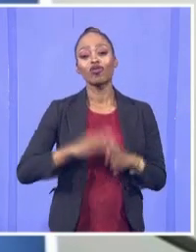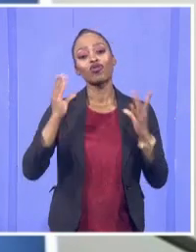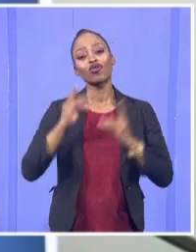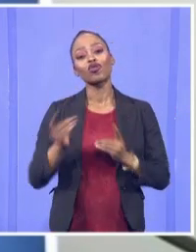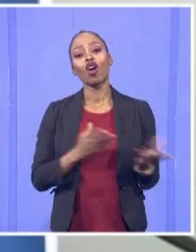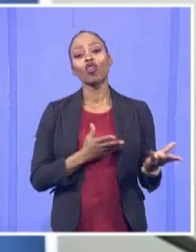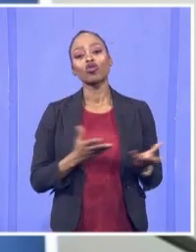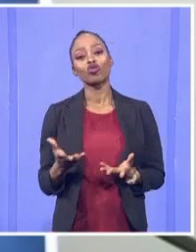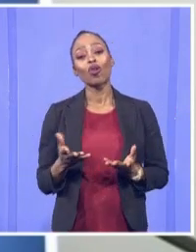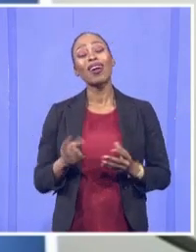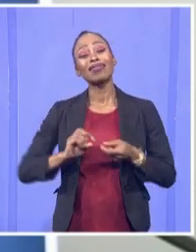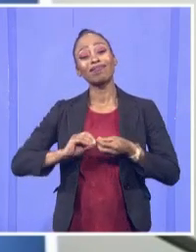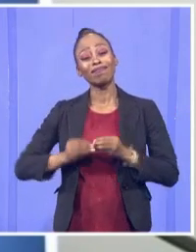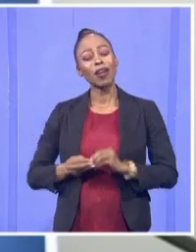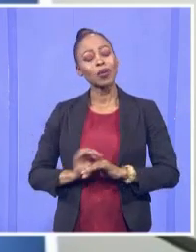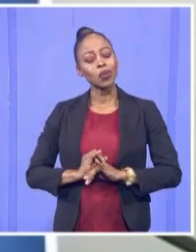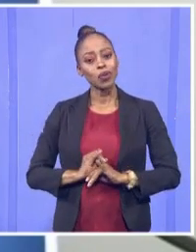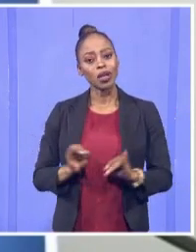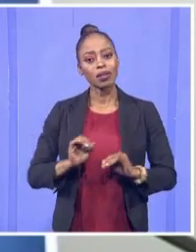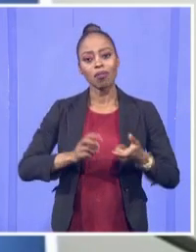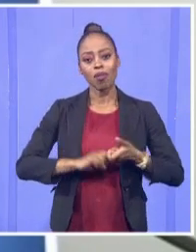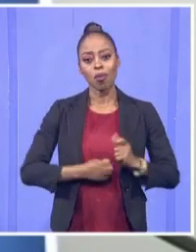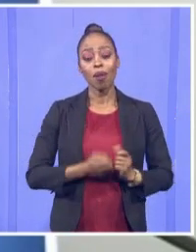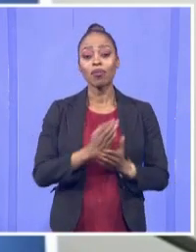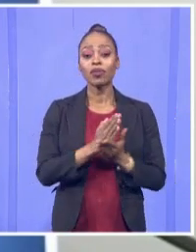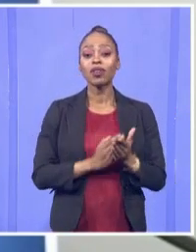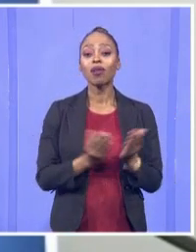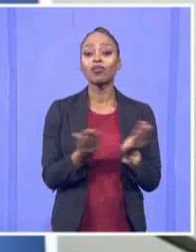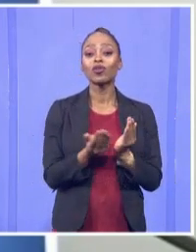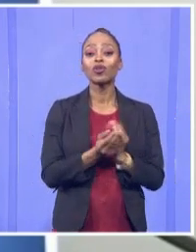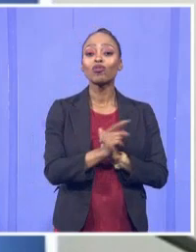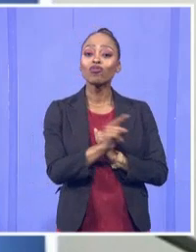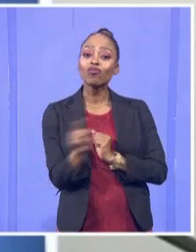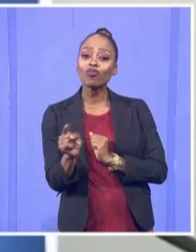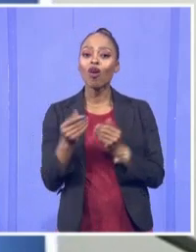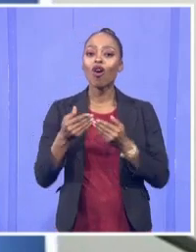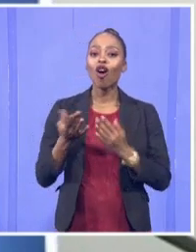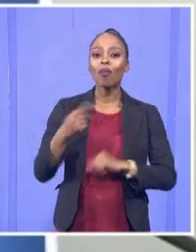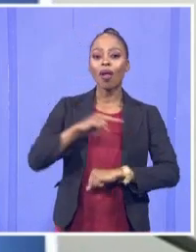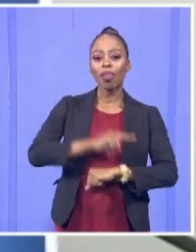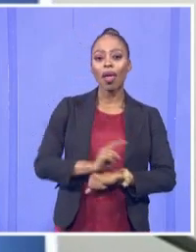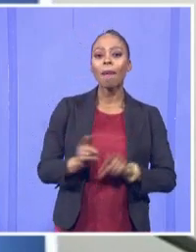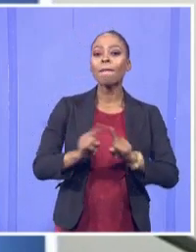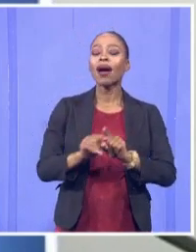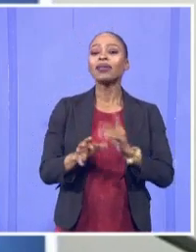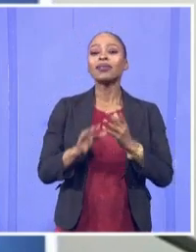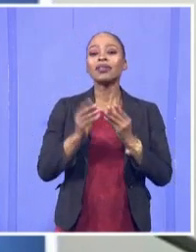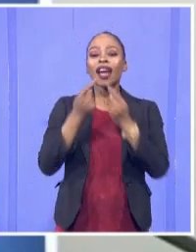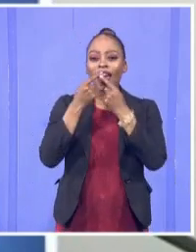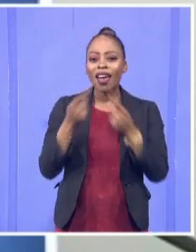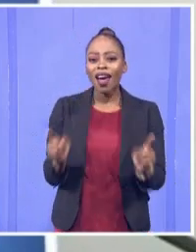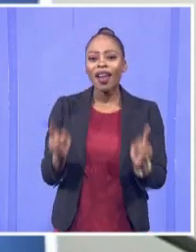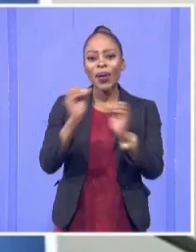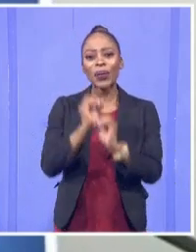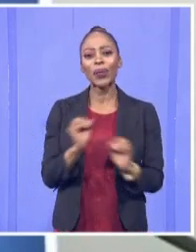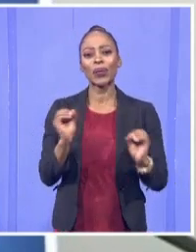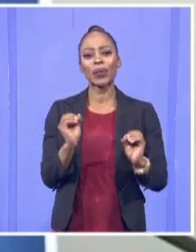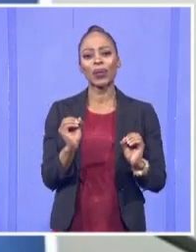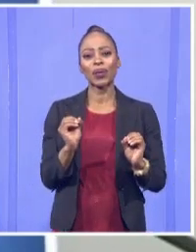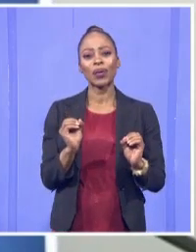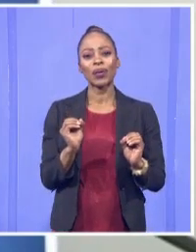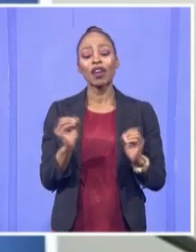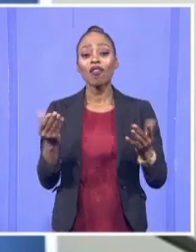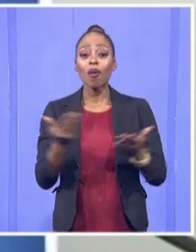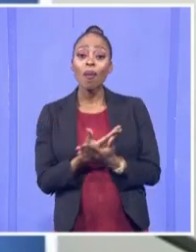created serious problems. There are some schools that will have open days without advertising those open days. And if you miss to attend